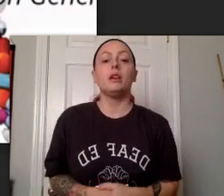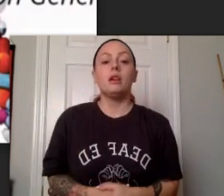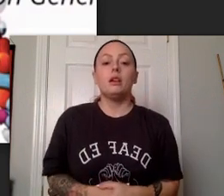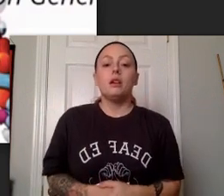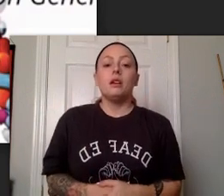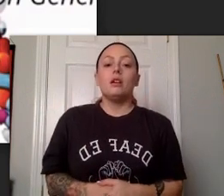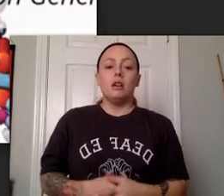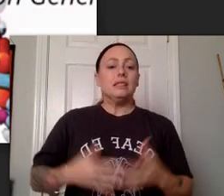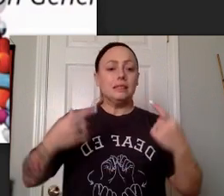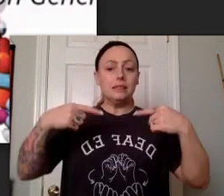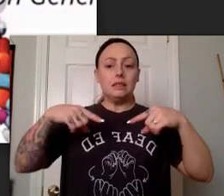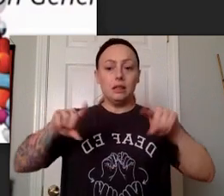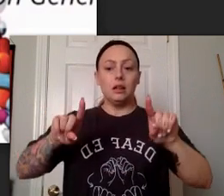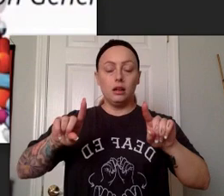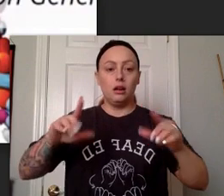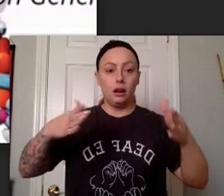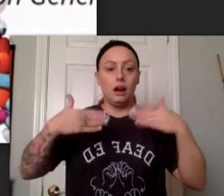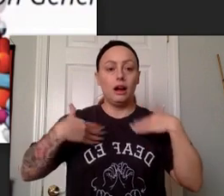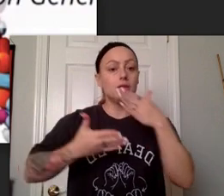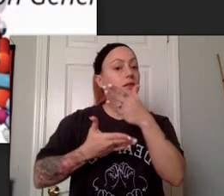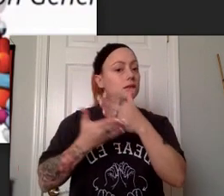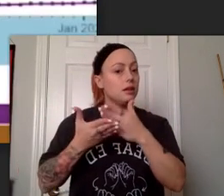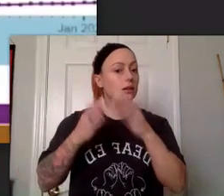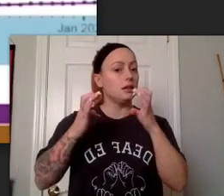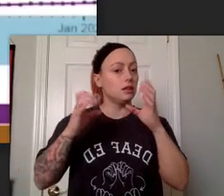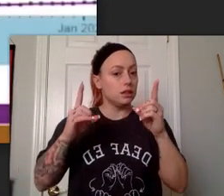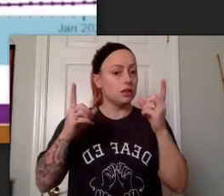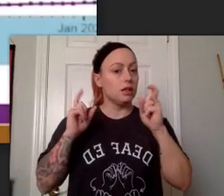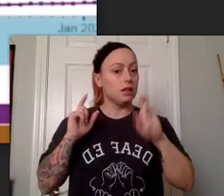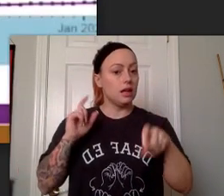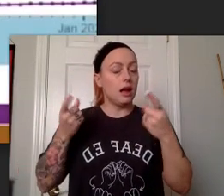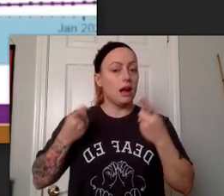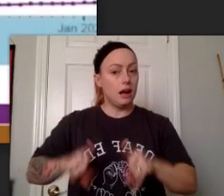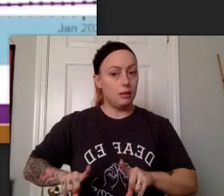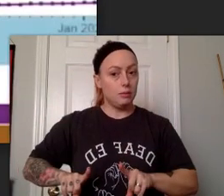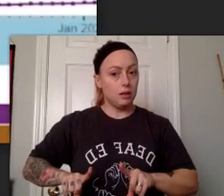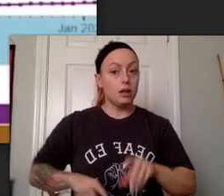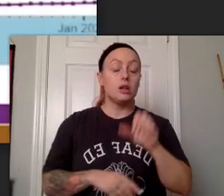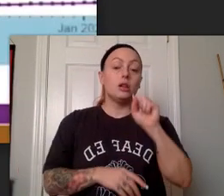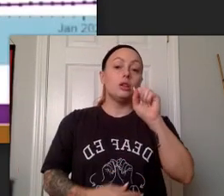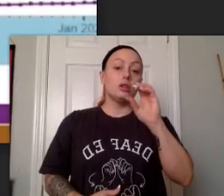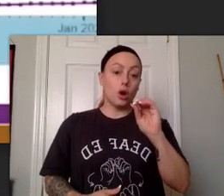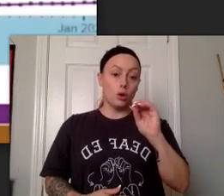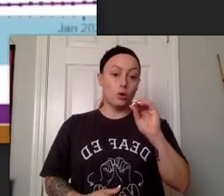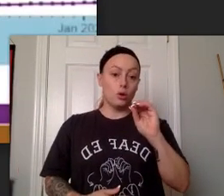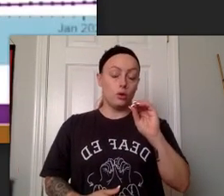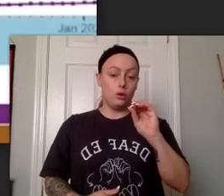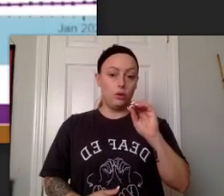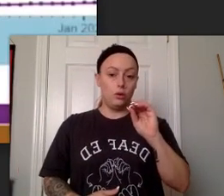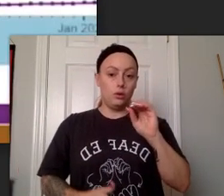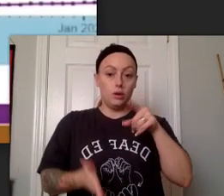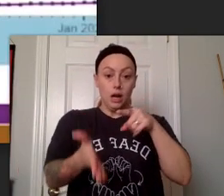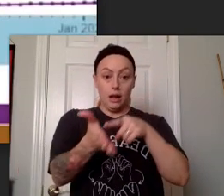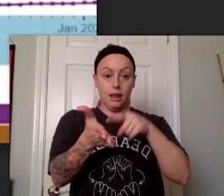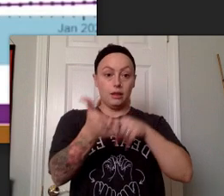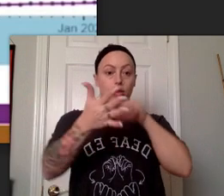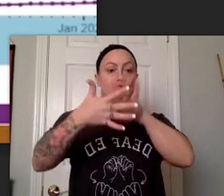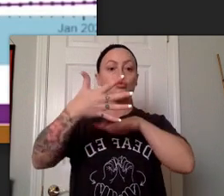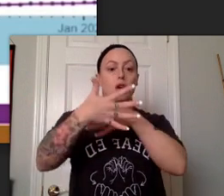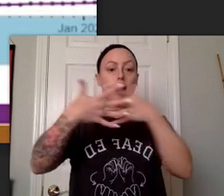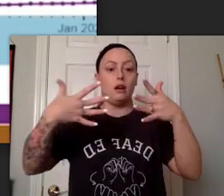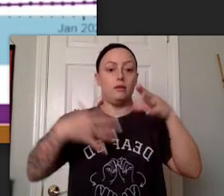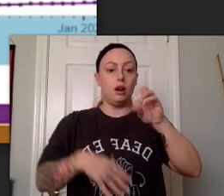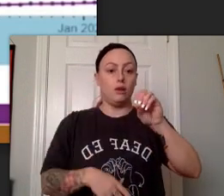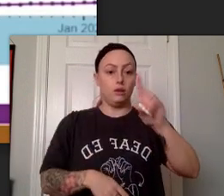there's still a way to go and still some education that needs to happen. And so this is just a graph of